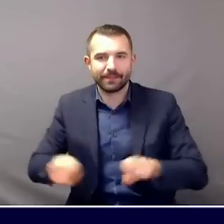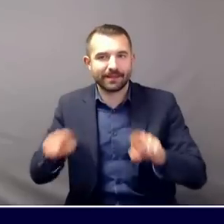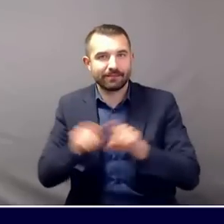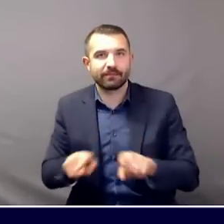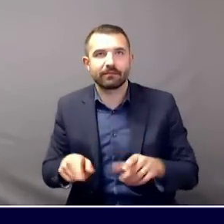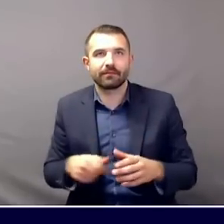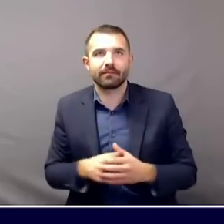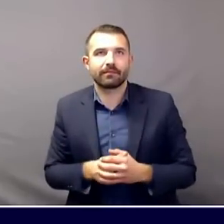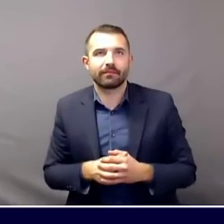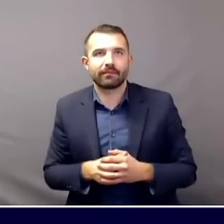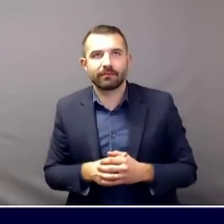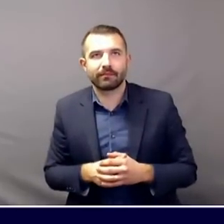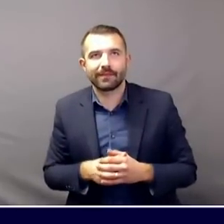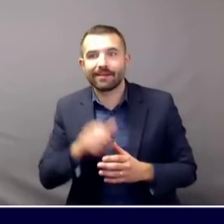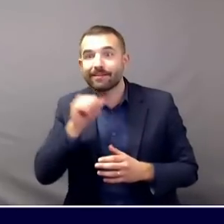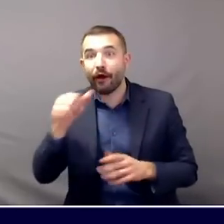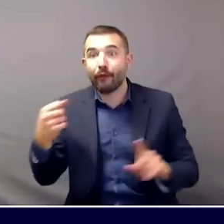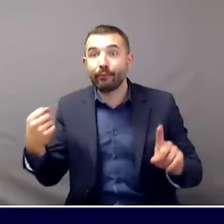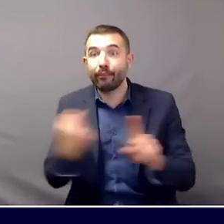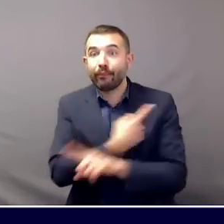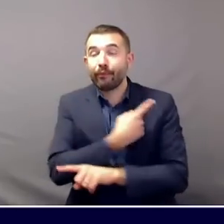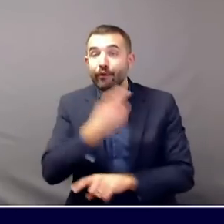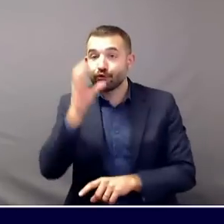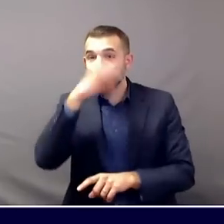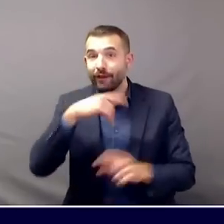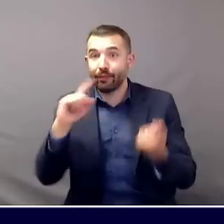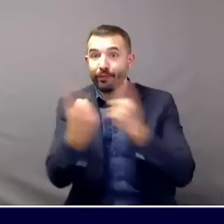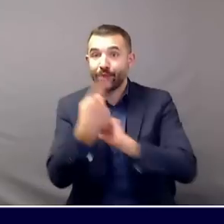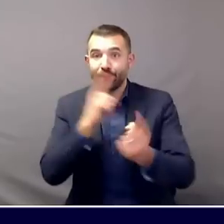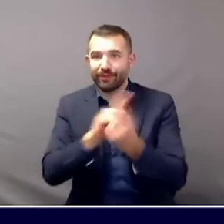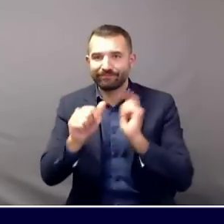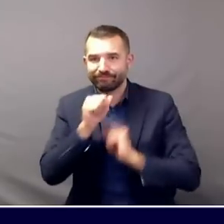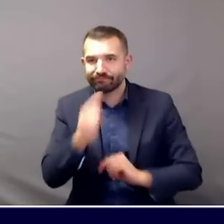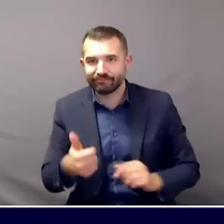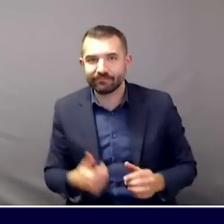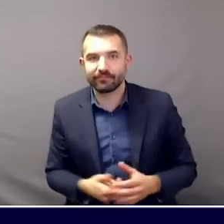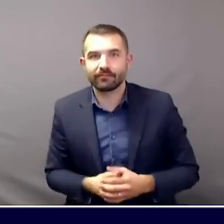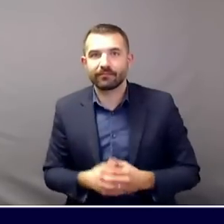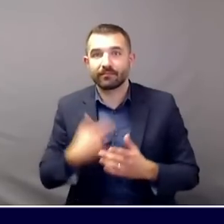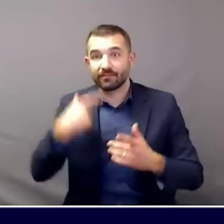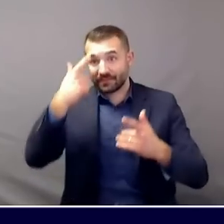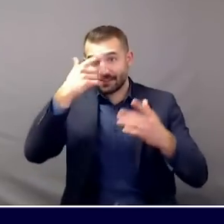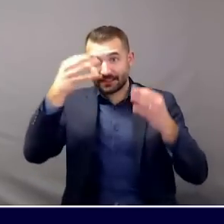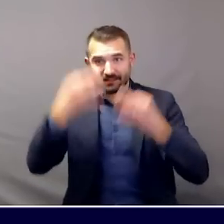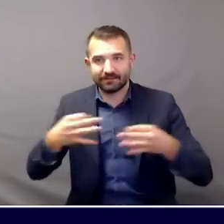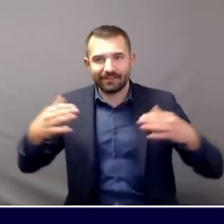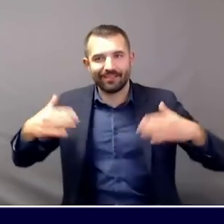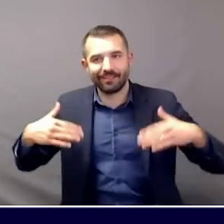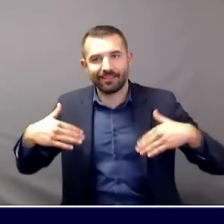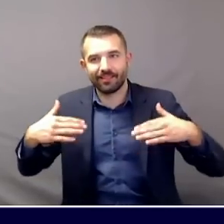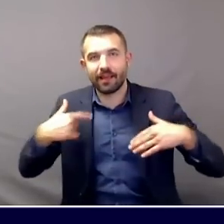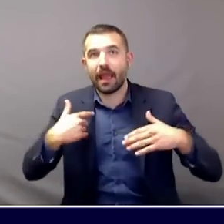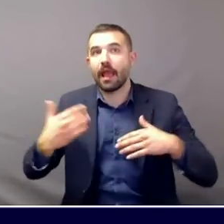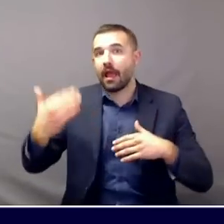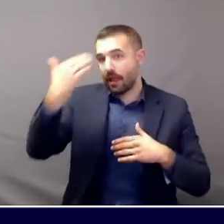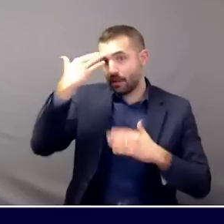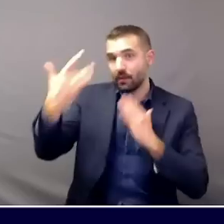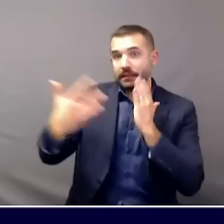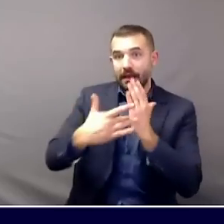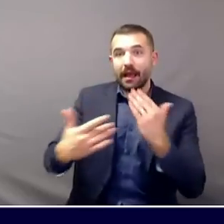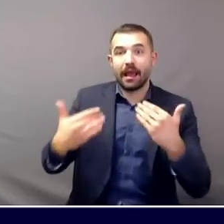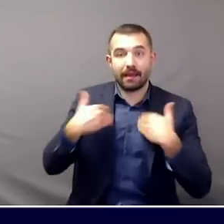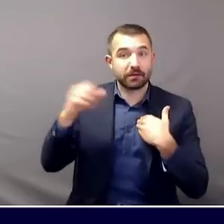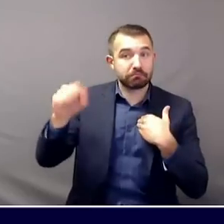about different tools. We haven't made a final decision. We're very well aware of the technology, but I think we've also got to keep in mind how